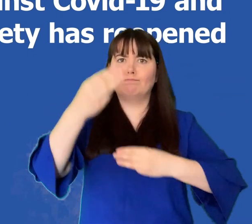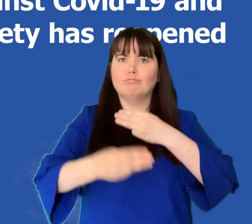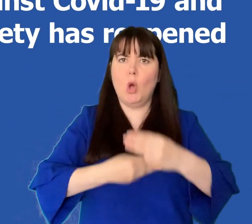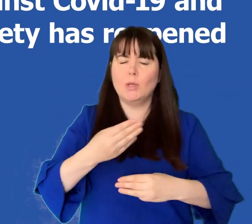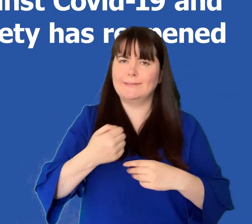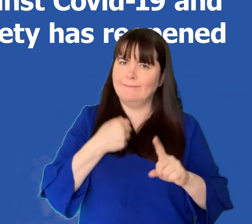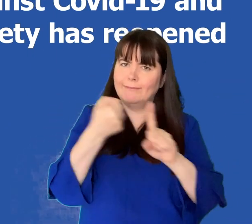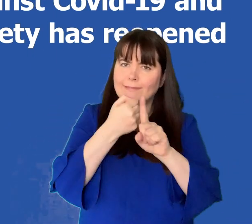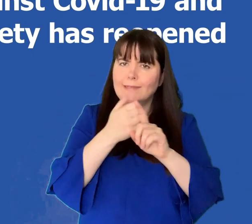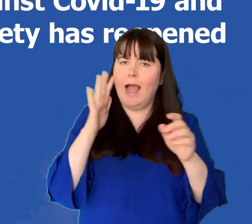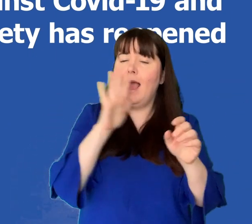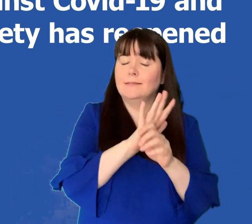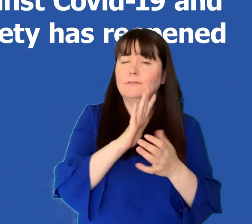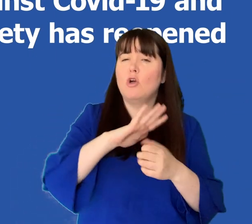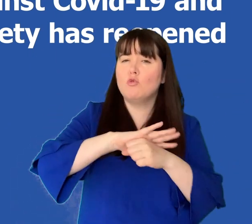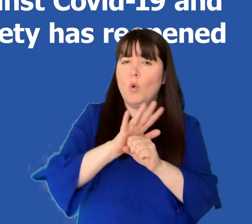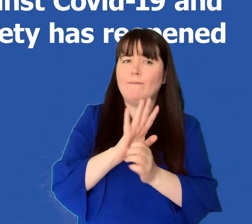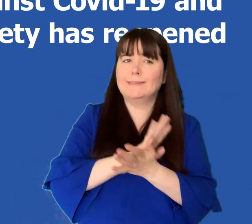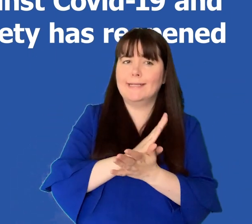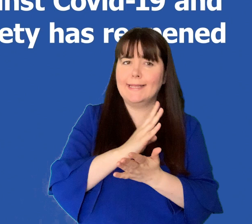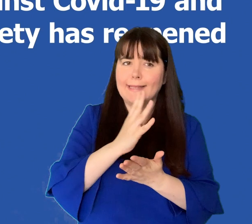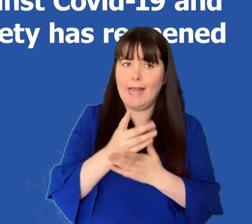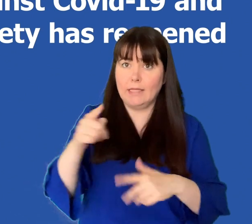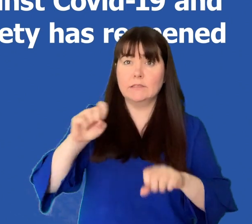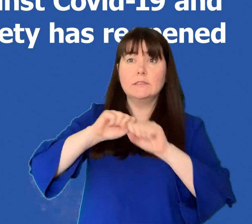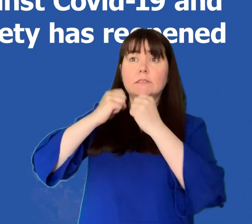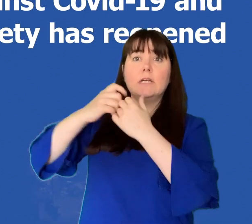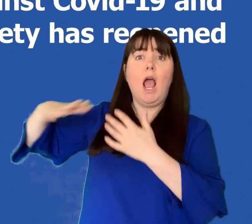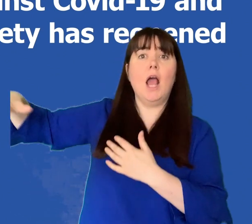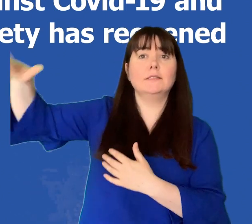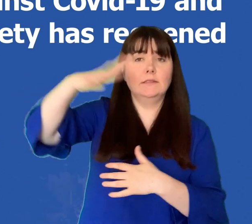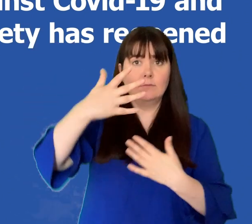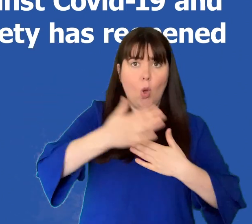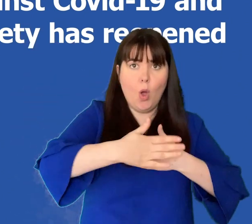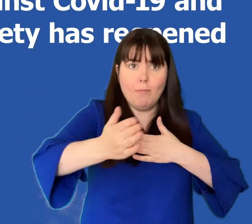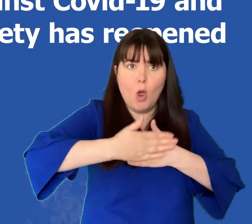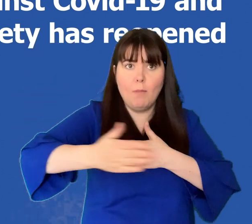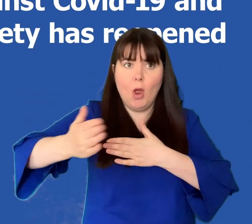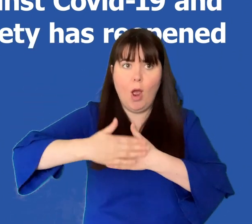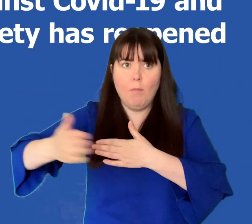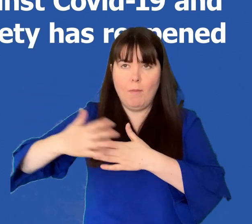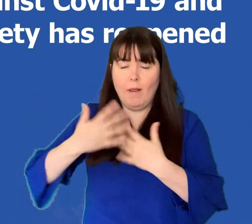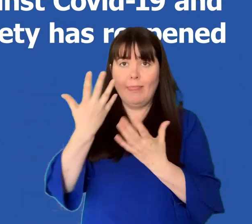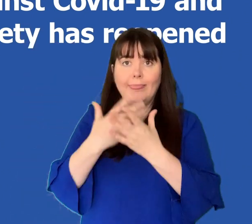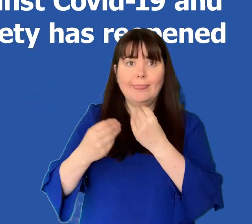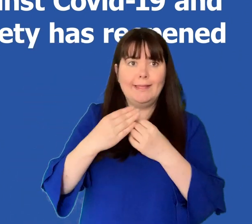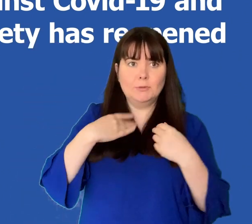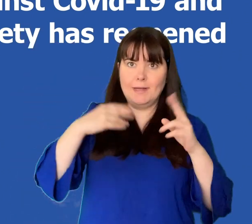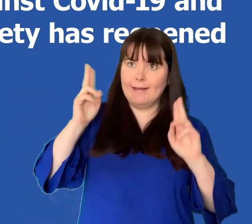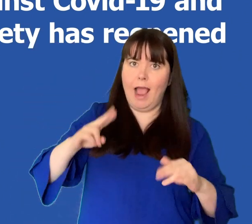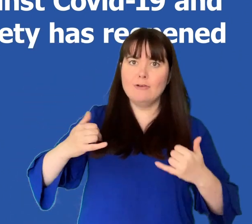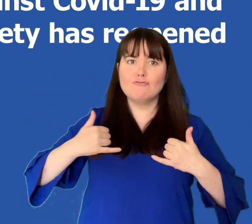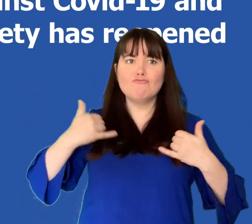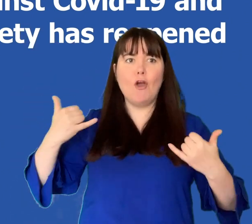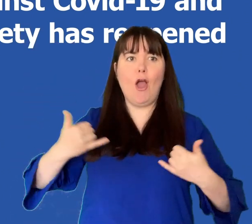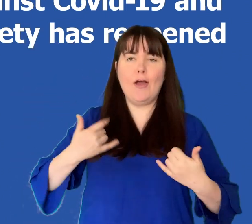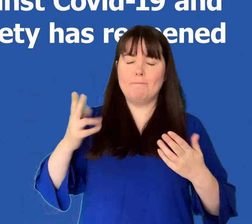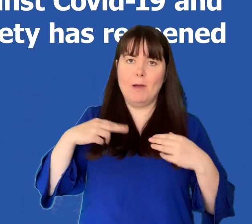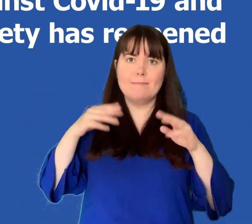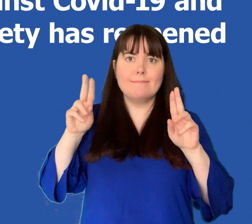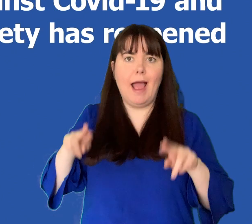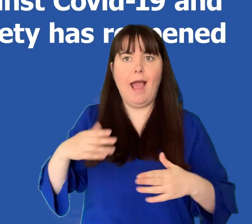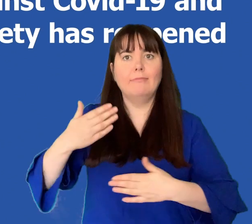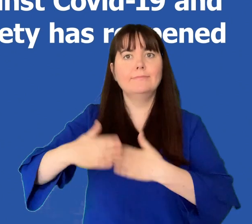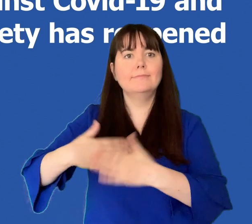against COVID-19. So much of society has reopened, and many of the things we all enjoy doing or rely on are possible once